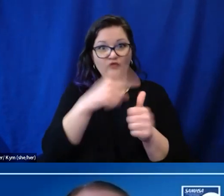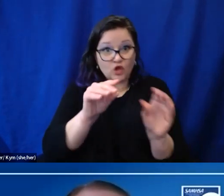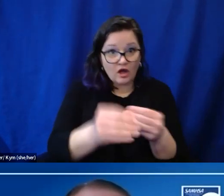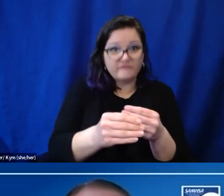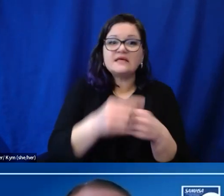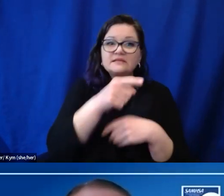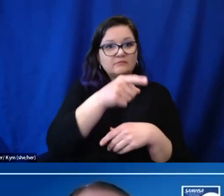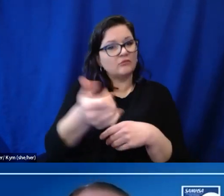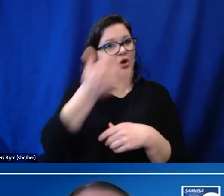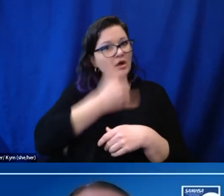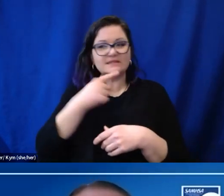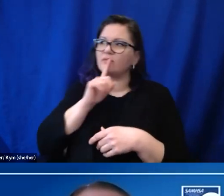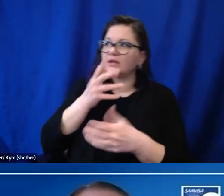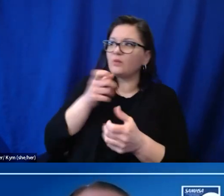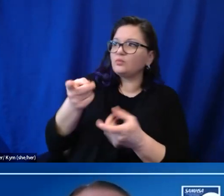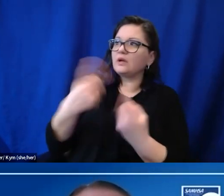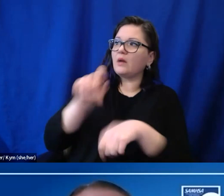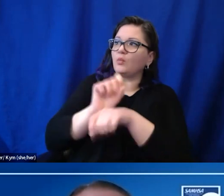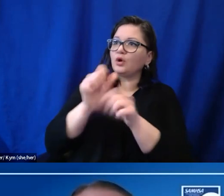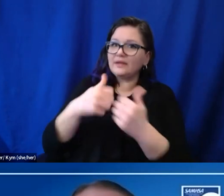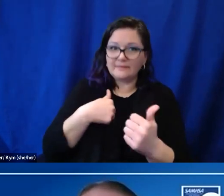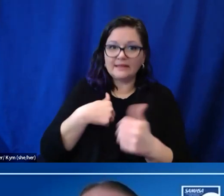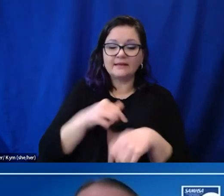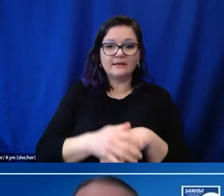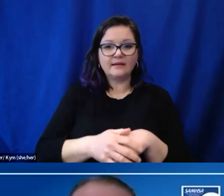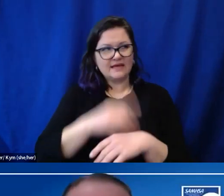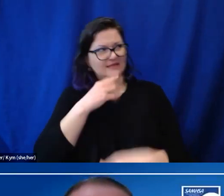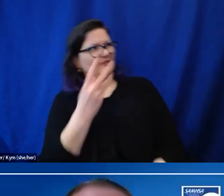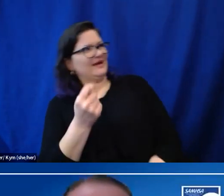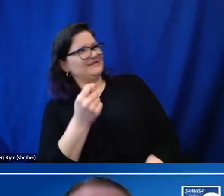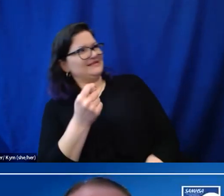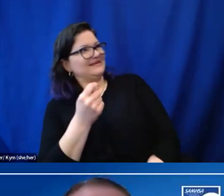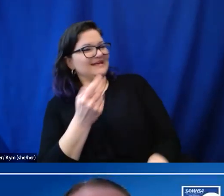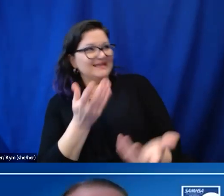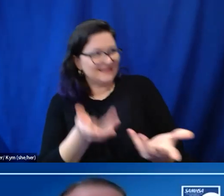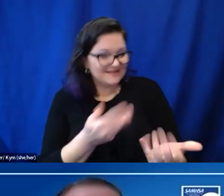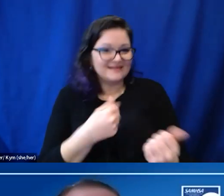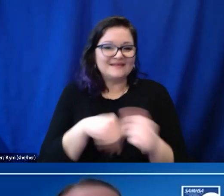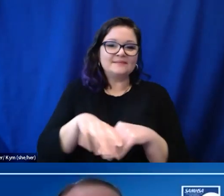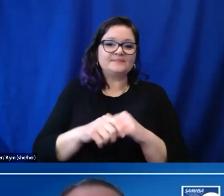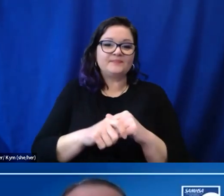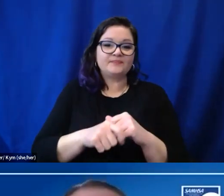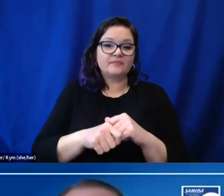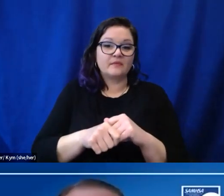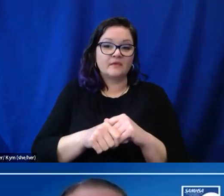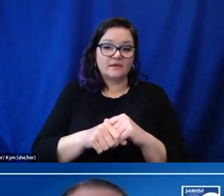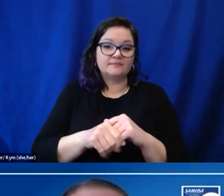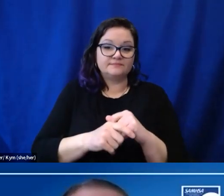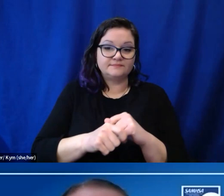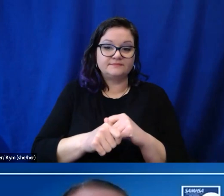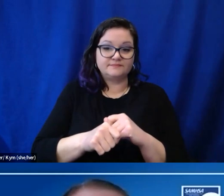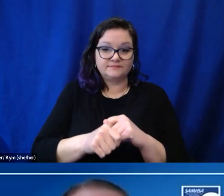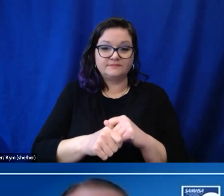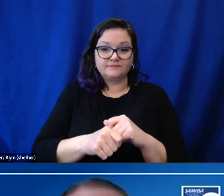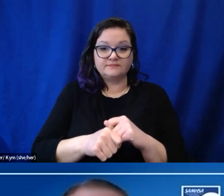to come and work with me, I was like, what? And so now, here I